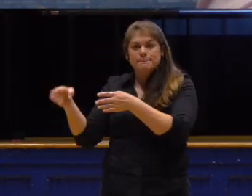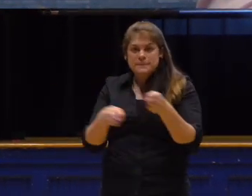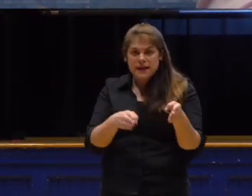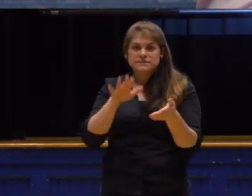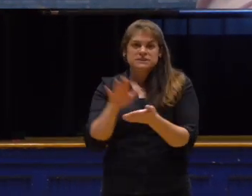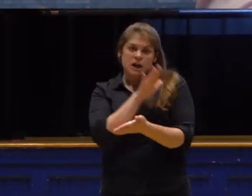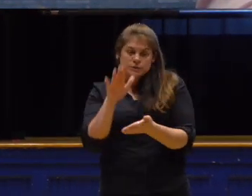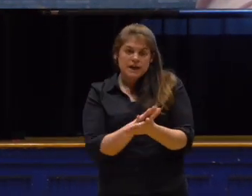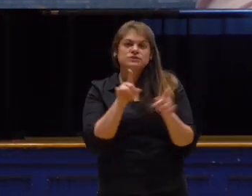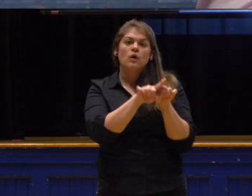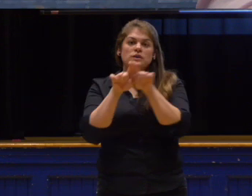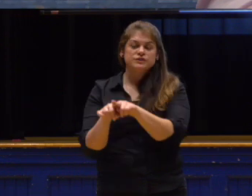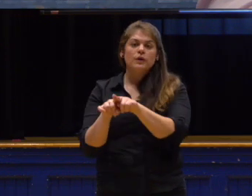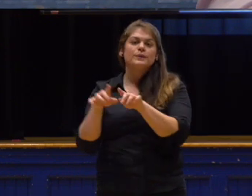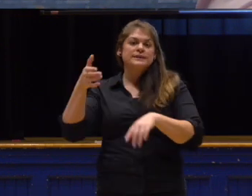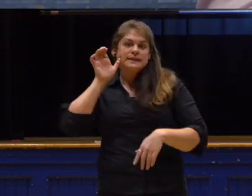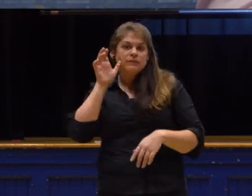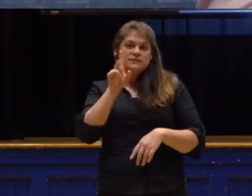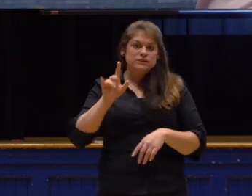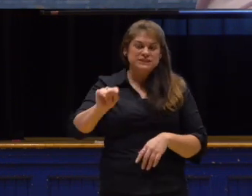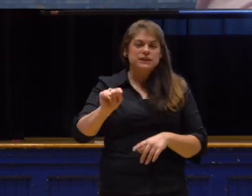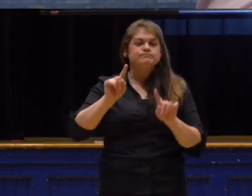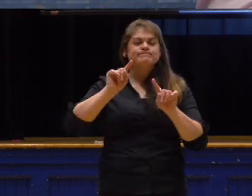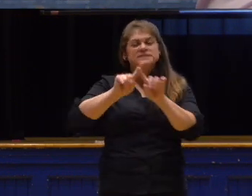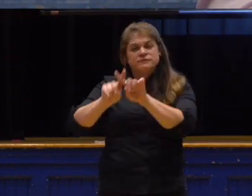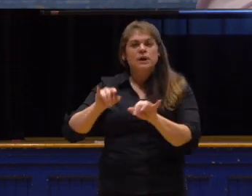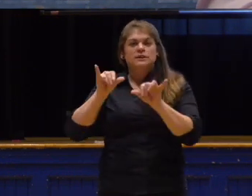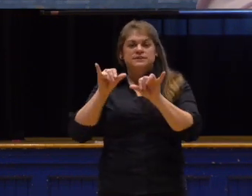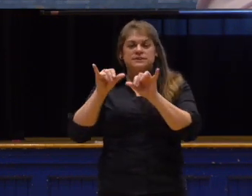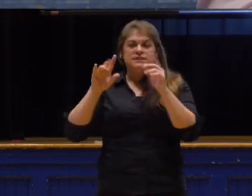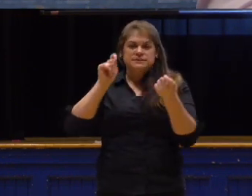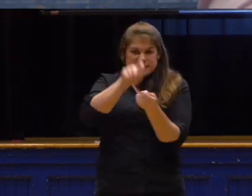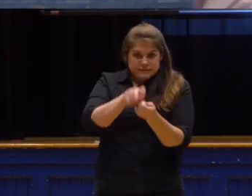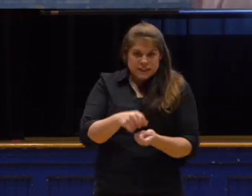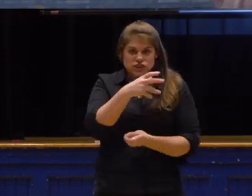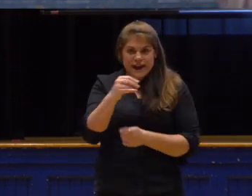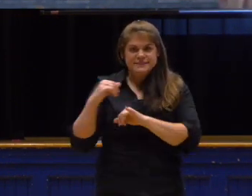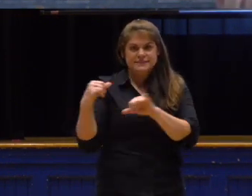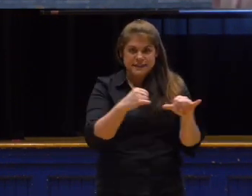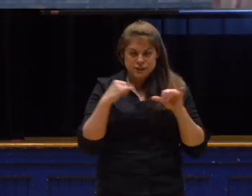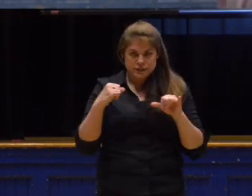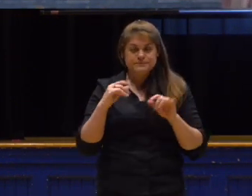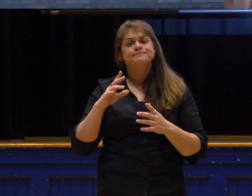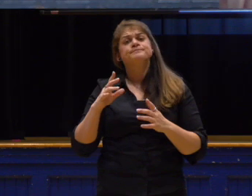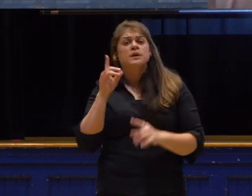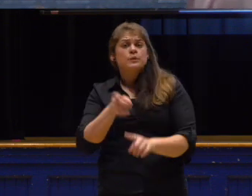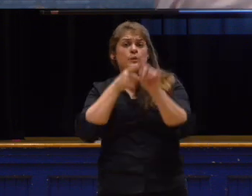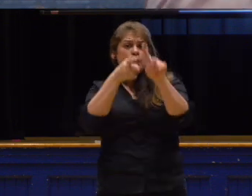as well as adhering to the MassDOT and SWSC specifications and standards. Our goal on this